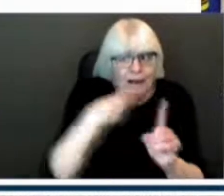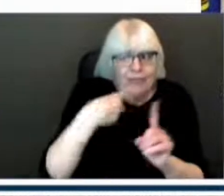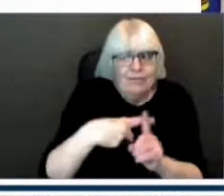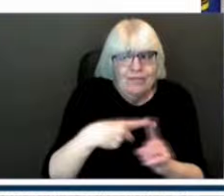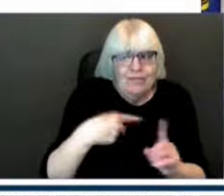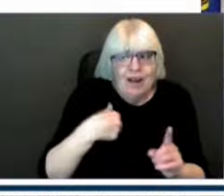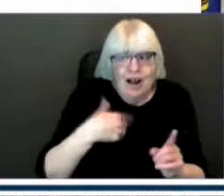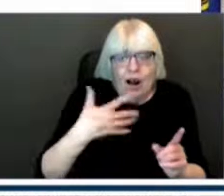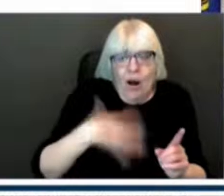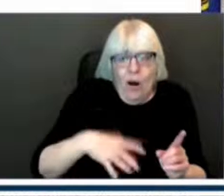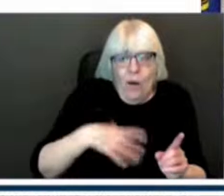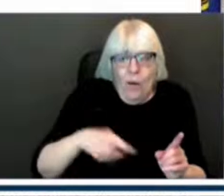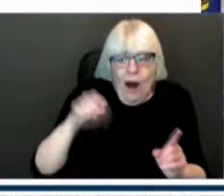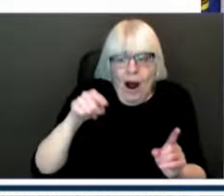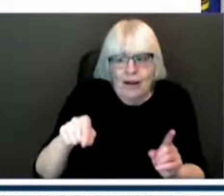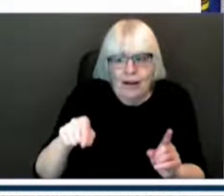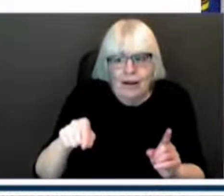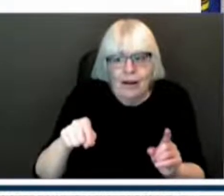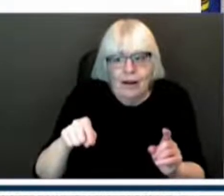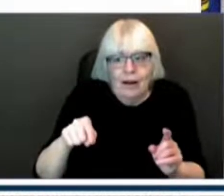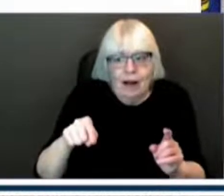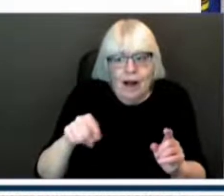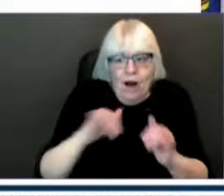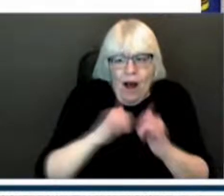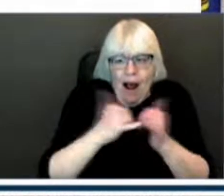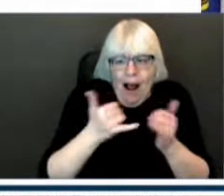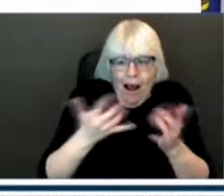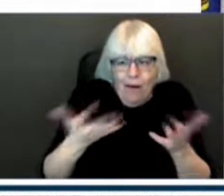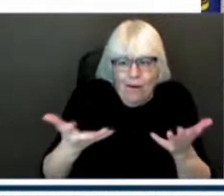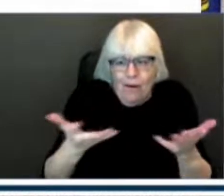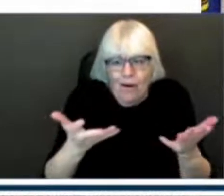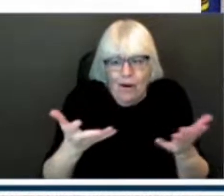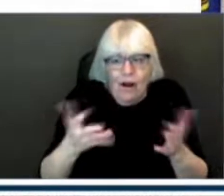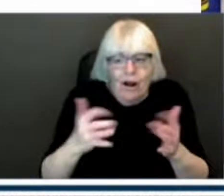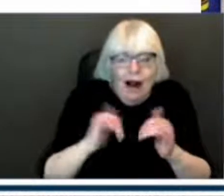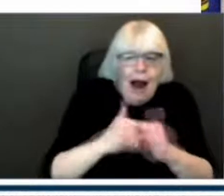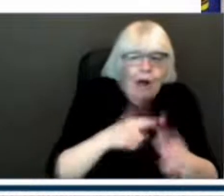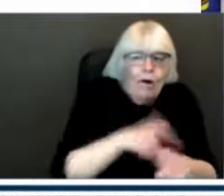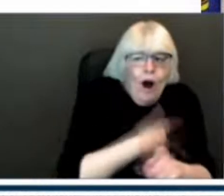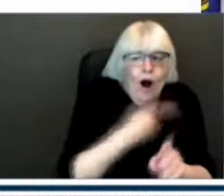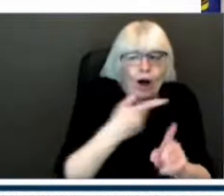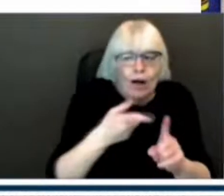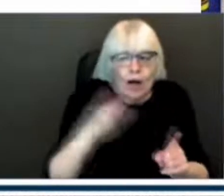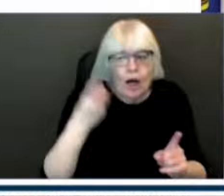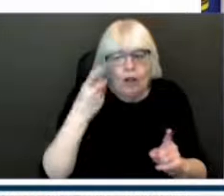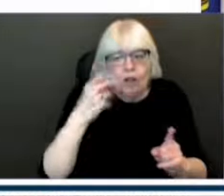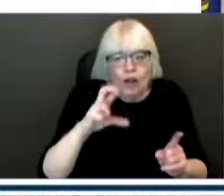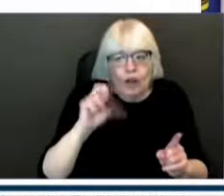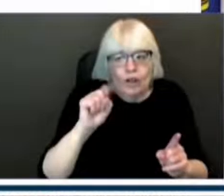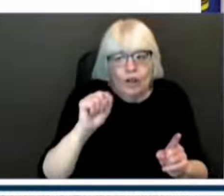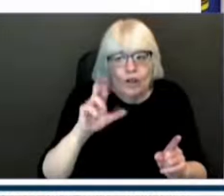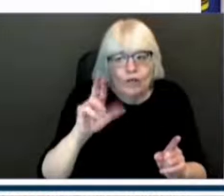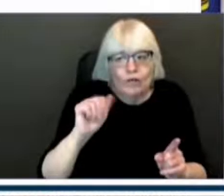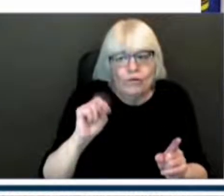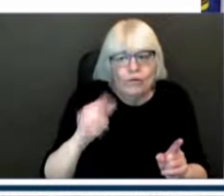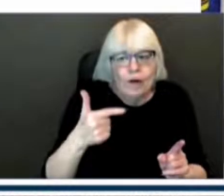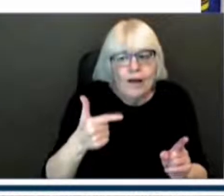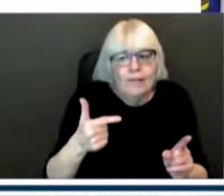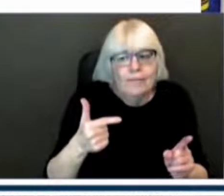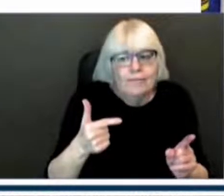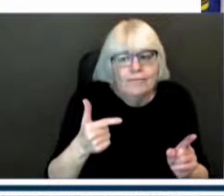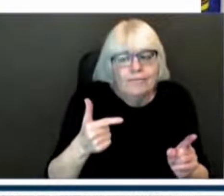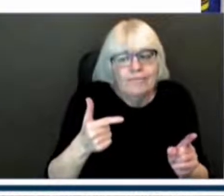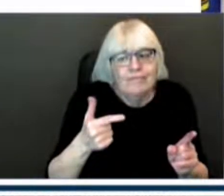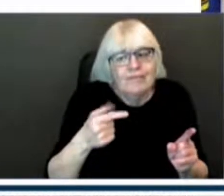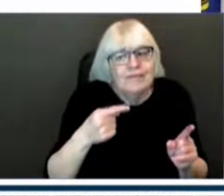Some of the question, can you repeat that again? It was a bit faint, Pat. Okay. If you have a child 5 to 12 years